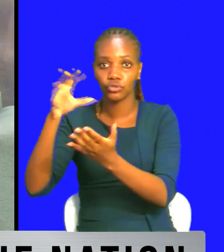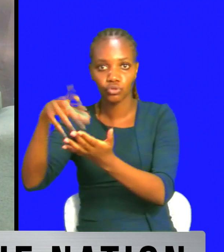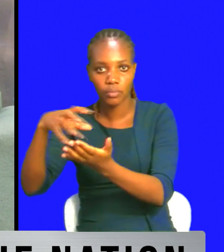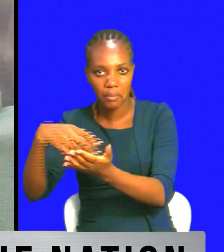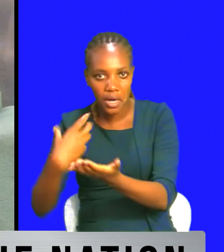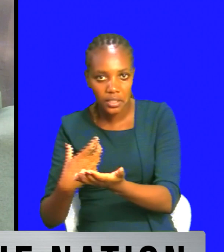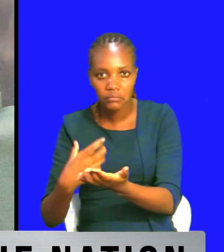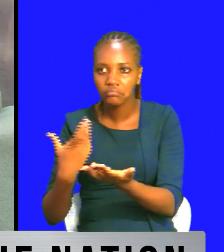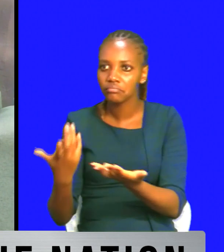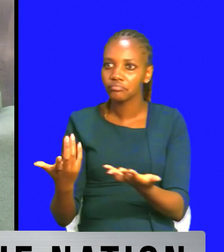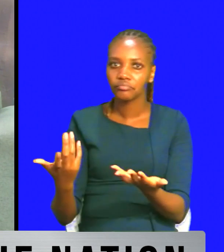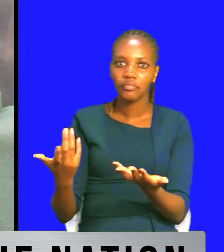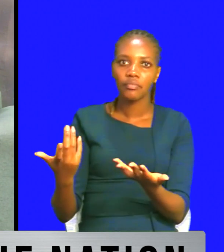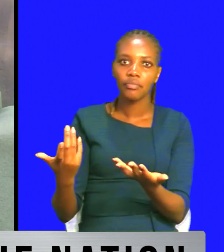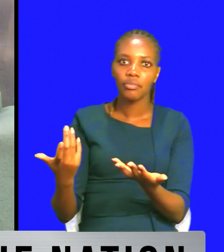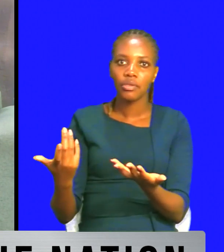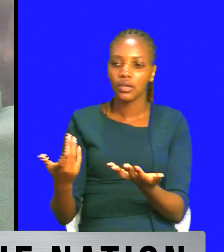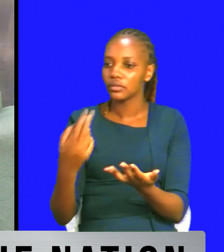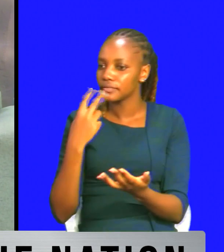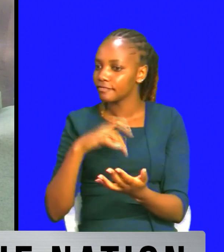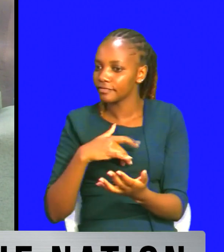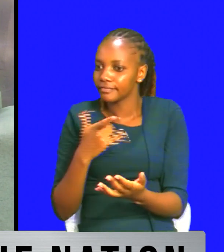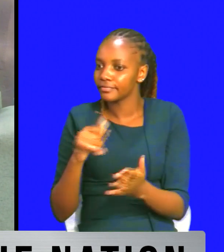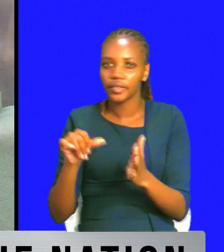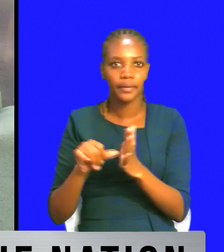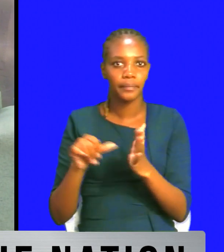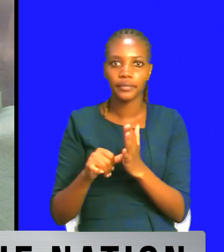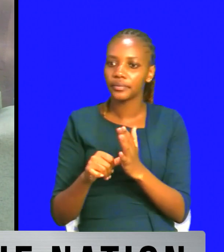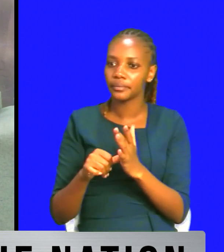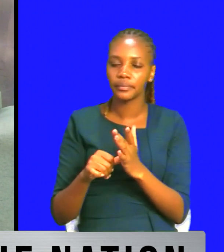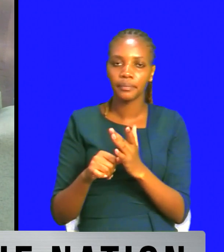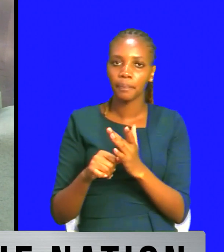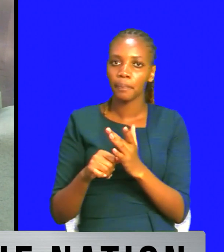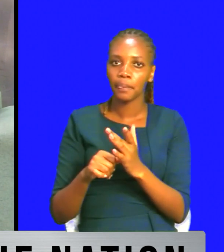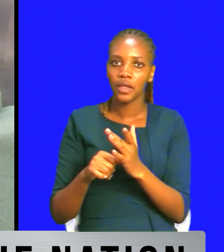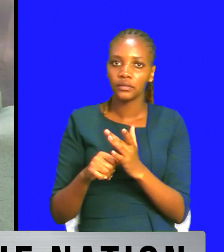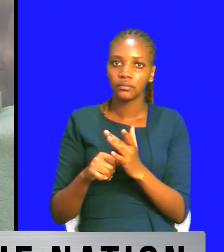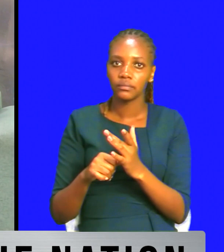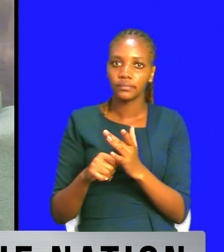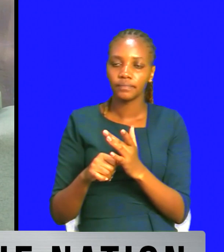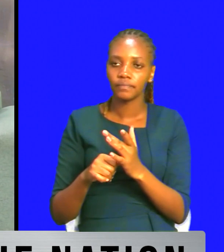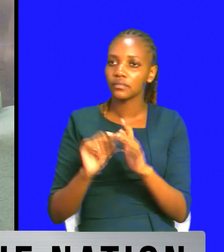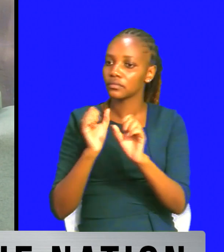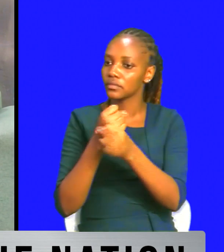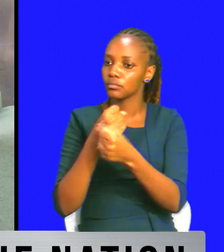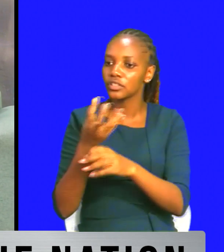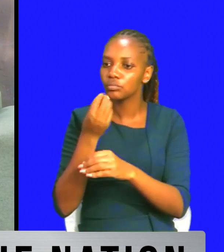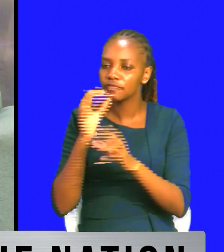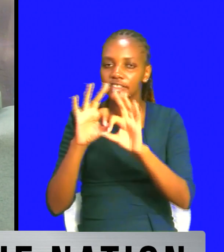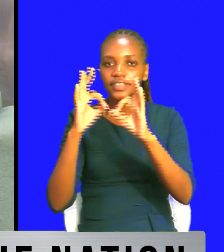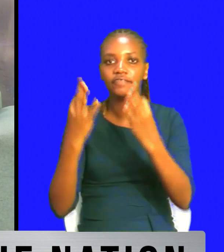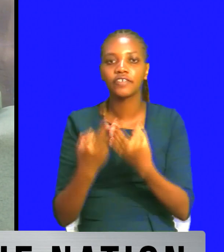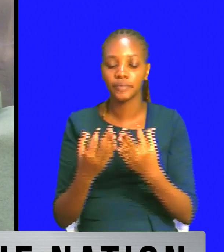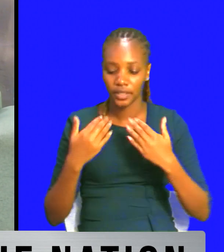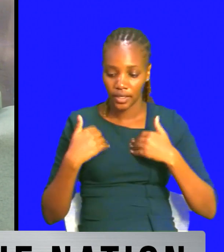like, it's a problem here. You can't feed the family. So there's an issue